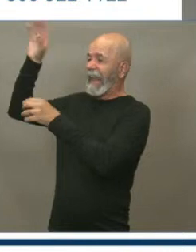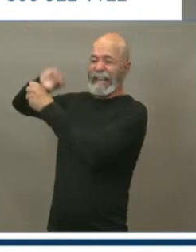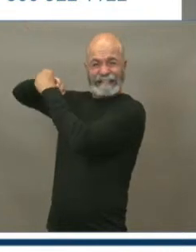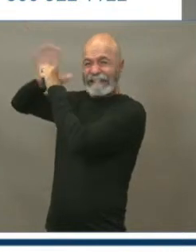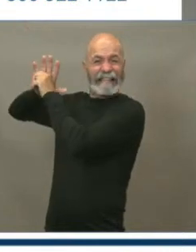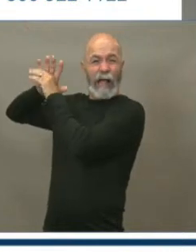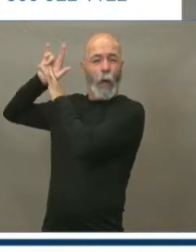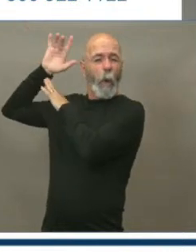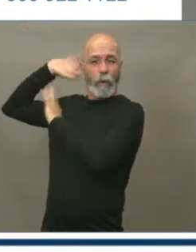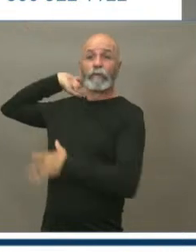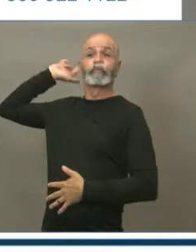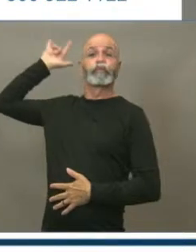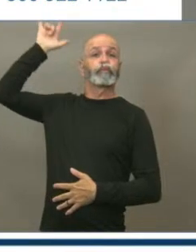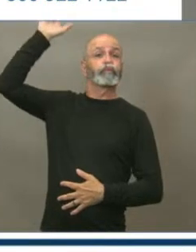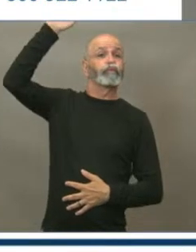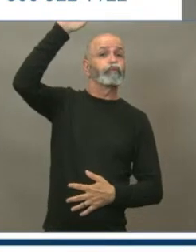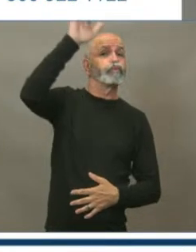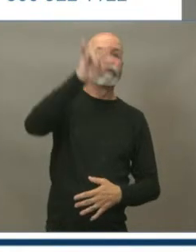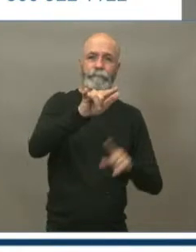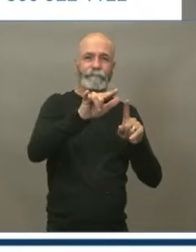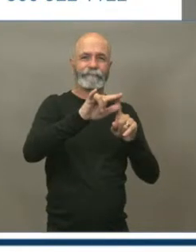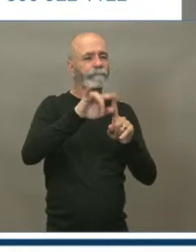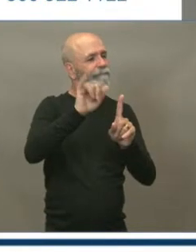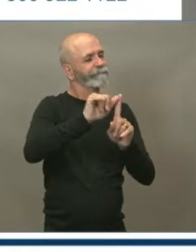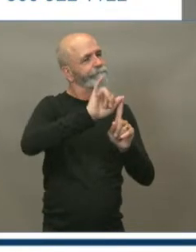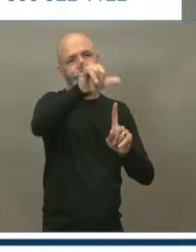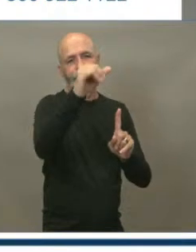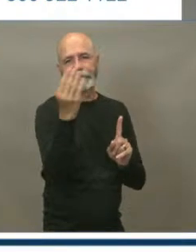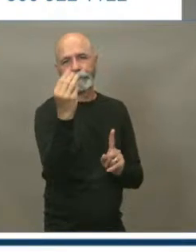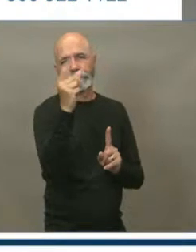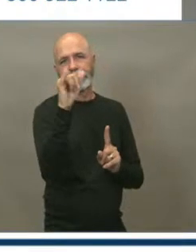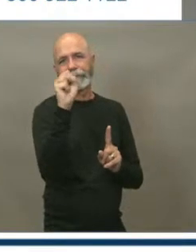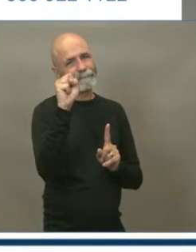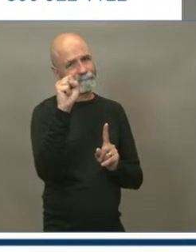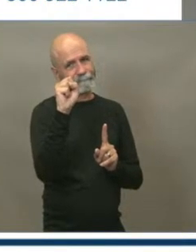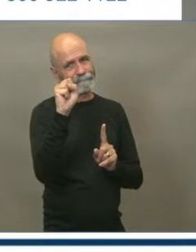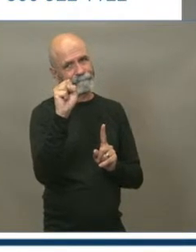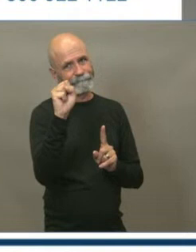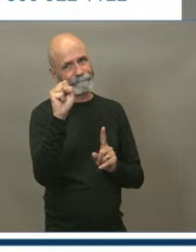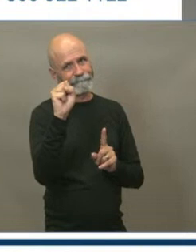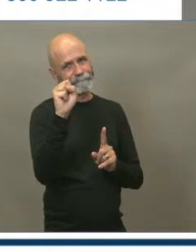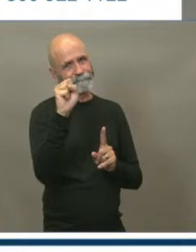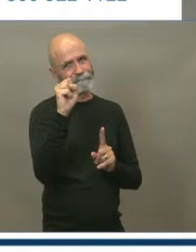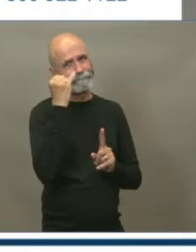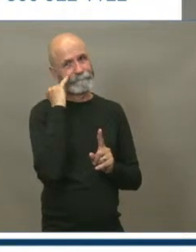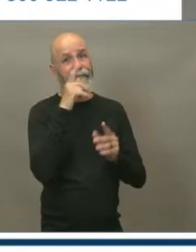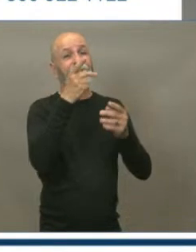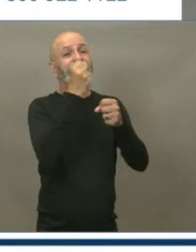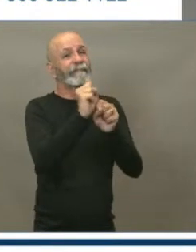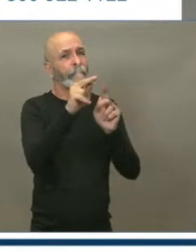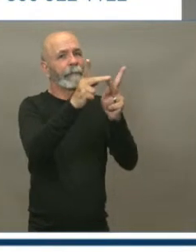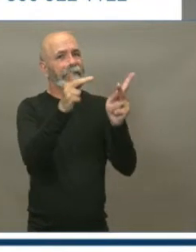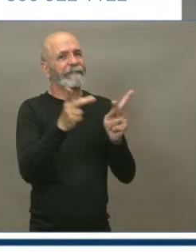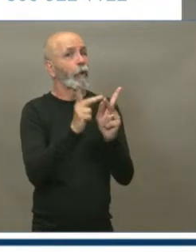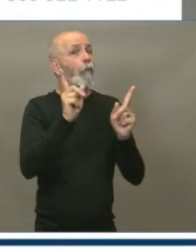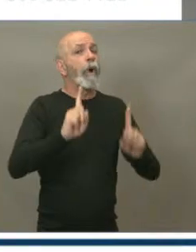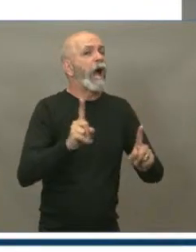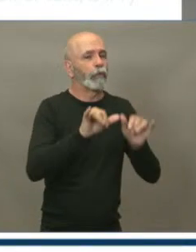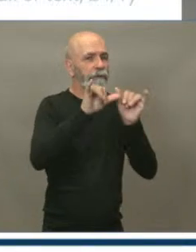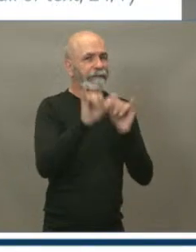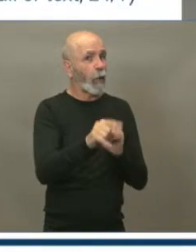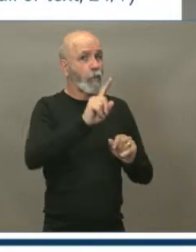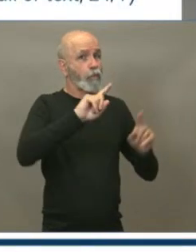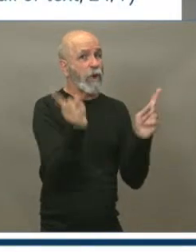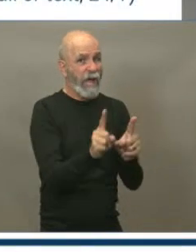but they're identified. They go through the usual stream through the safe arrival process for rotational workers that will identify